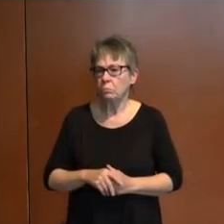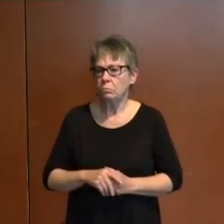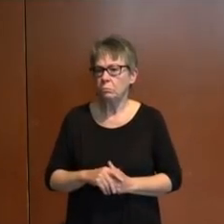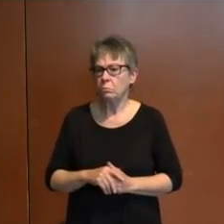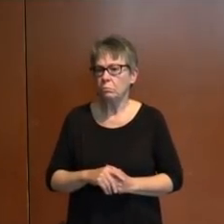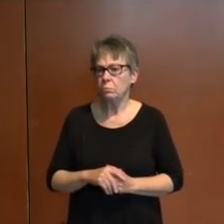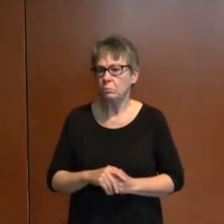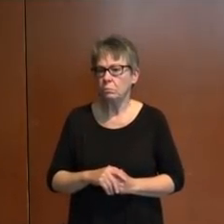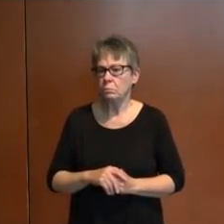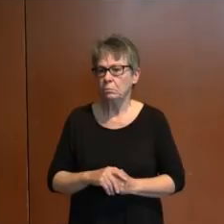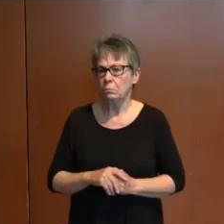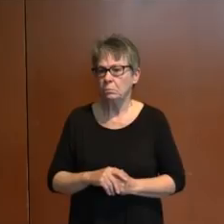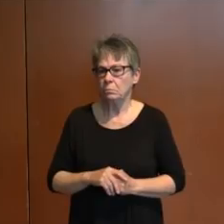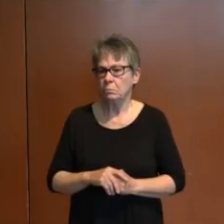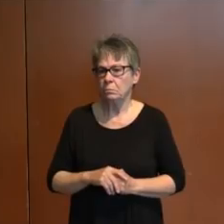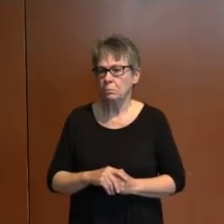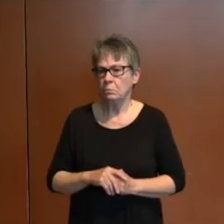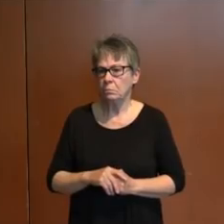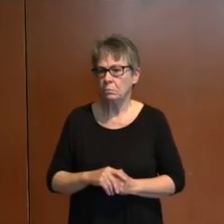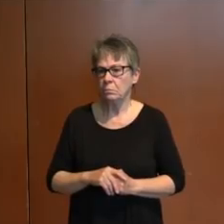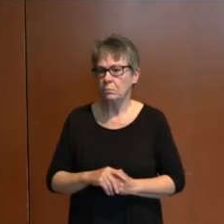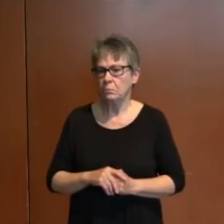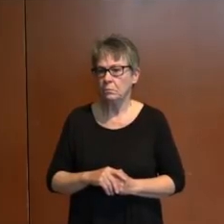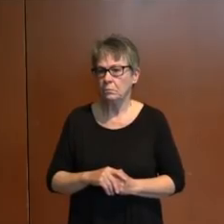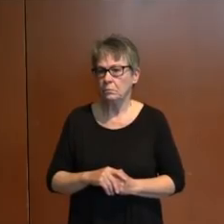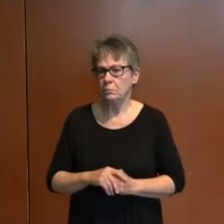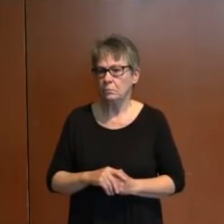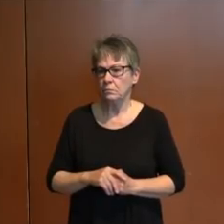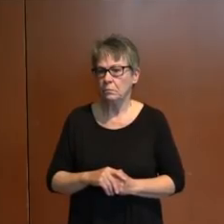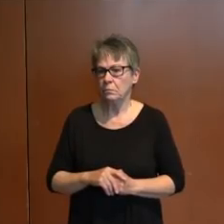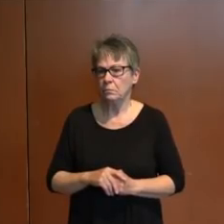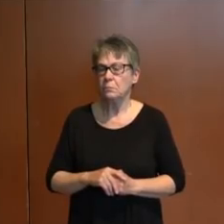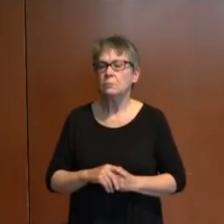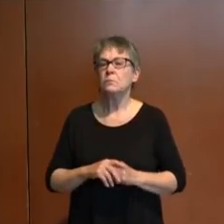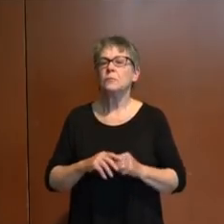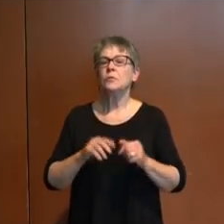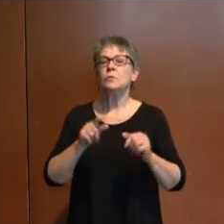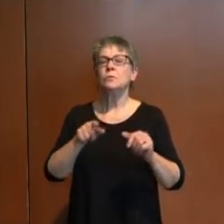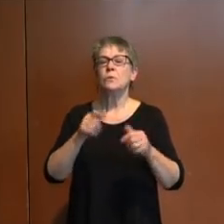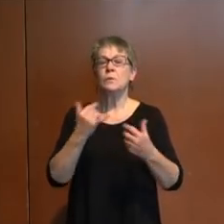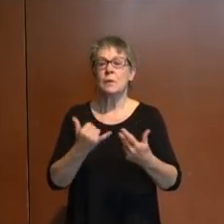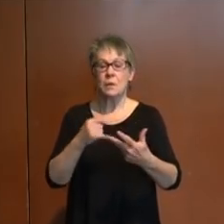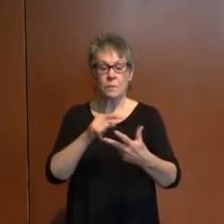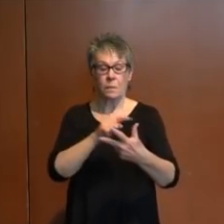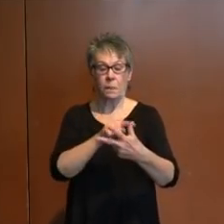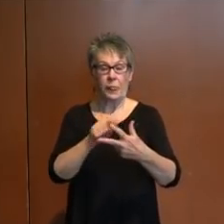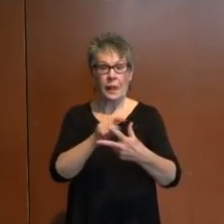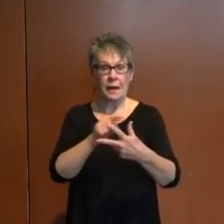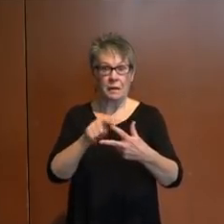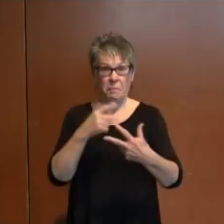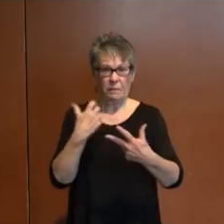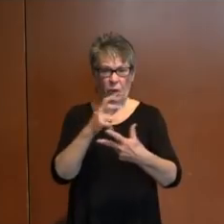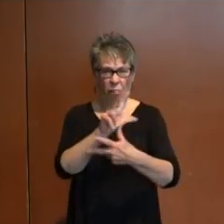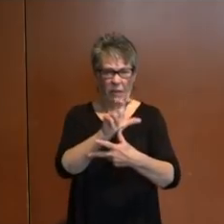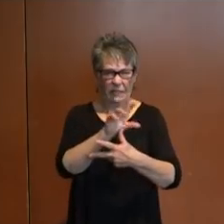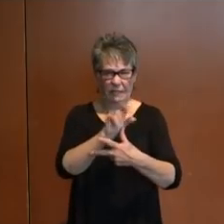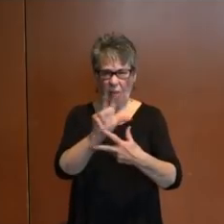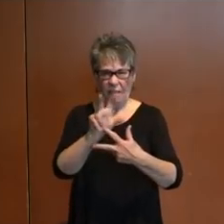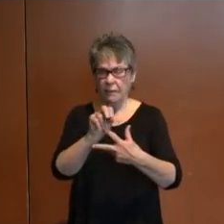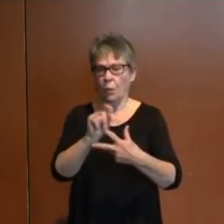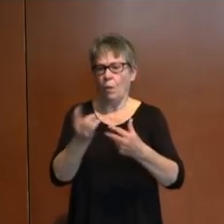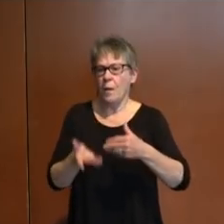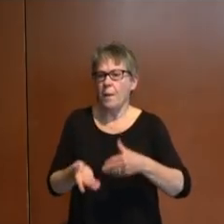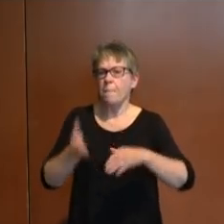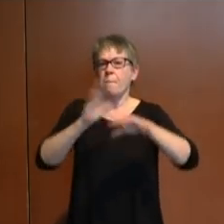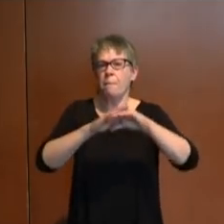you, symptomatic people only going. We are taking this extraordinary step to preserve the health and safety of the tremendous women and